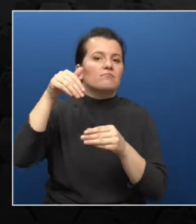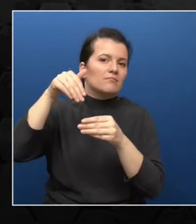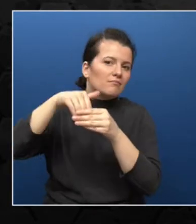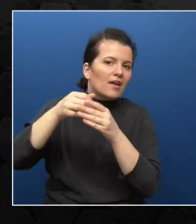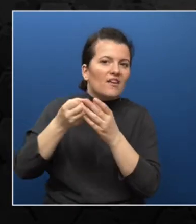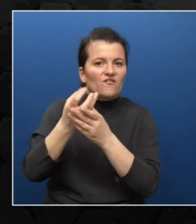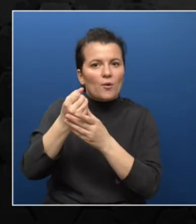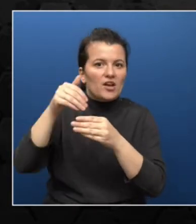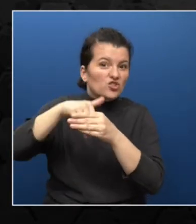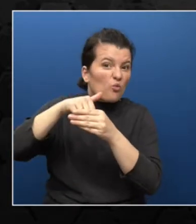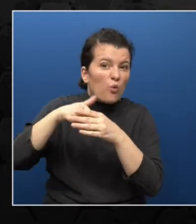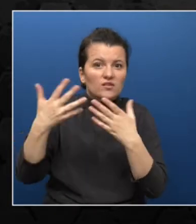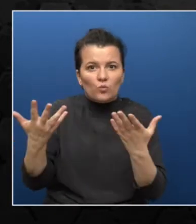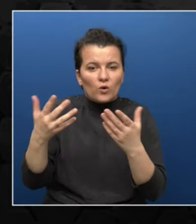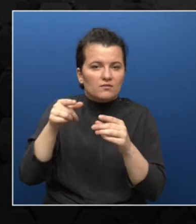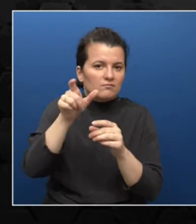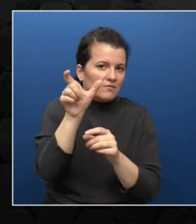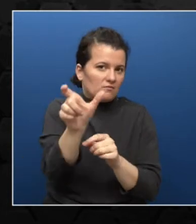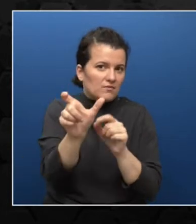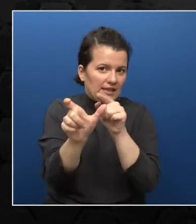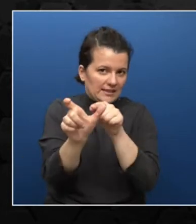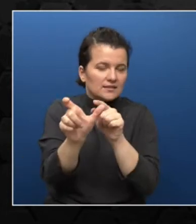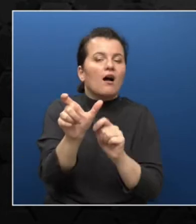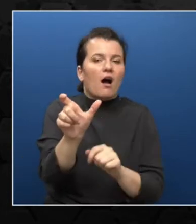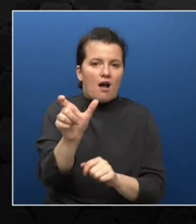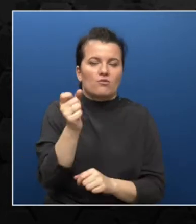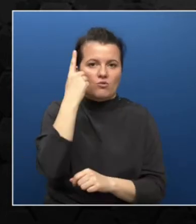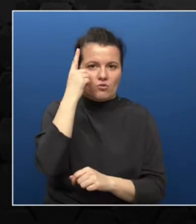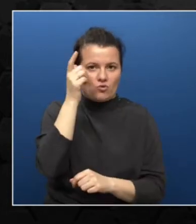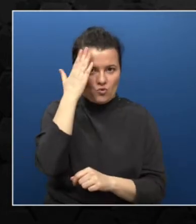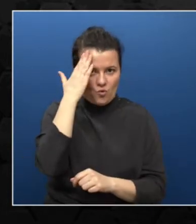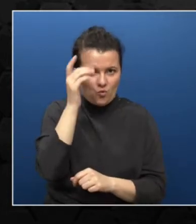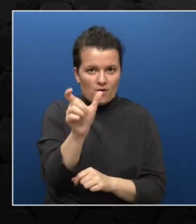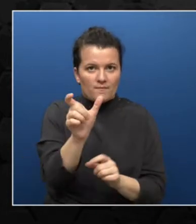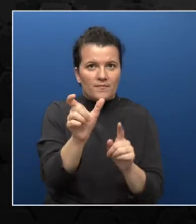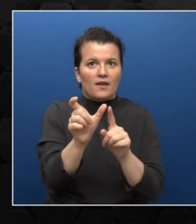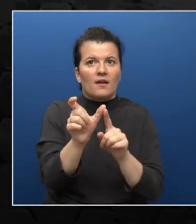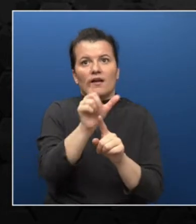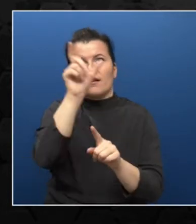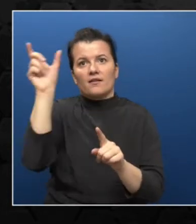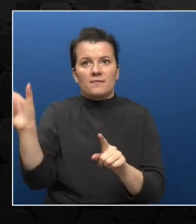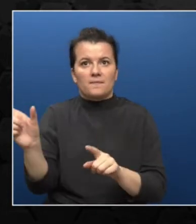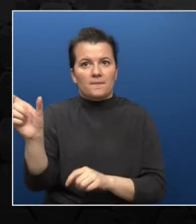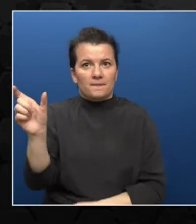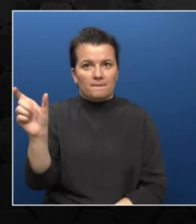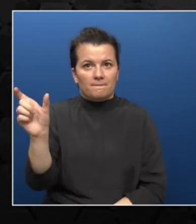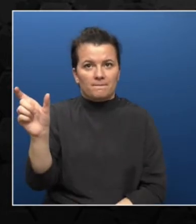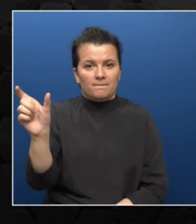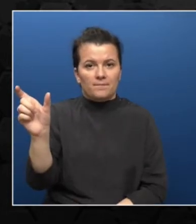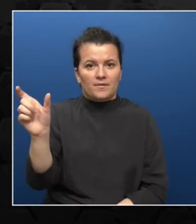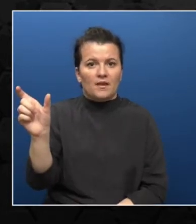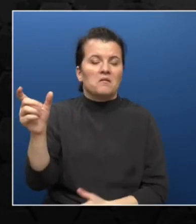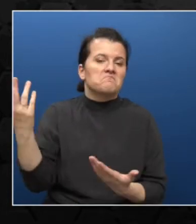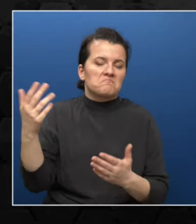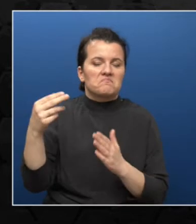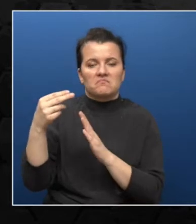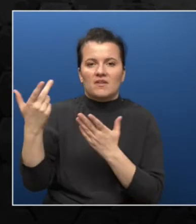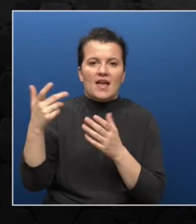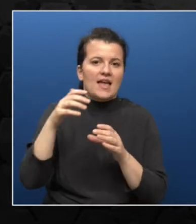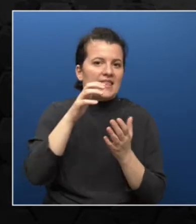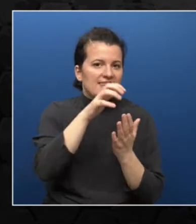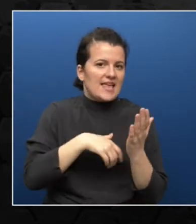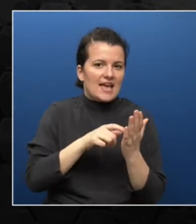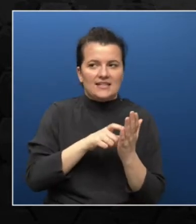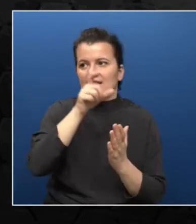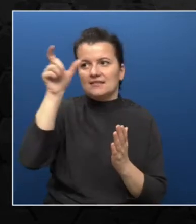gonna be entered. And then here we just put the name of our test, or like our input test. So for